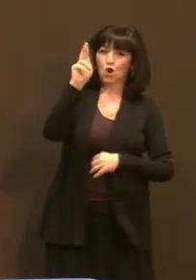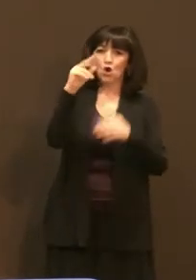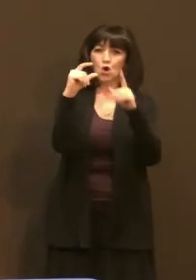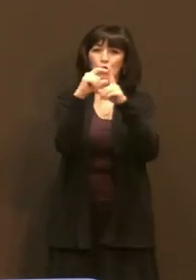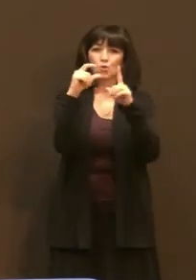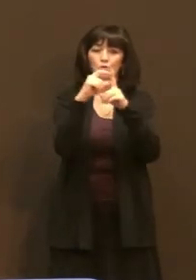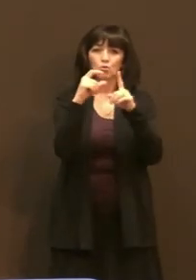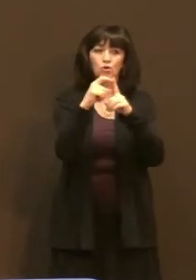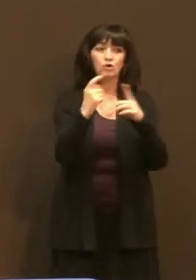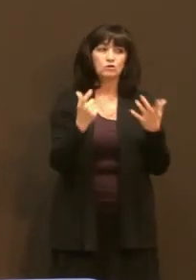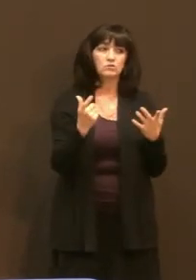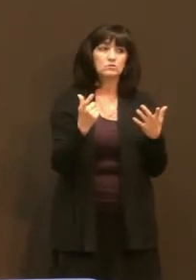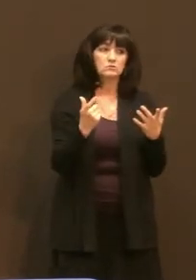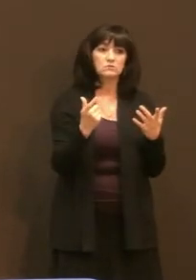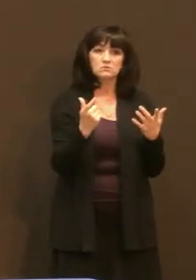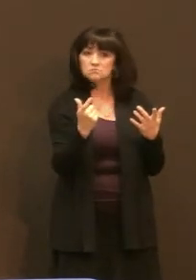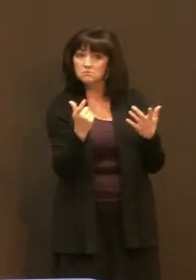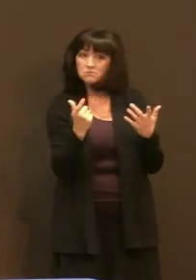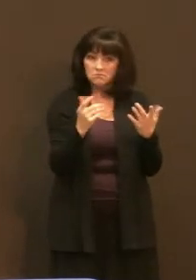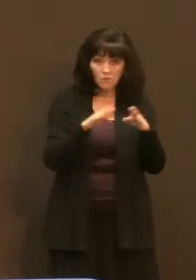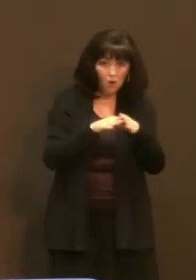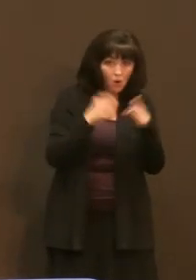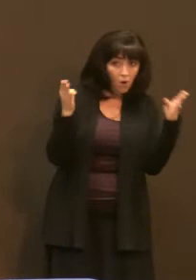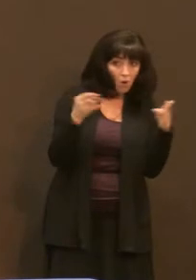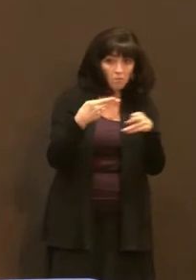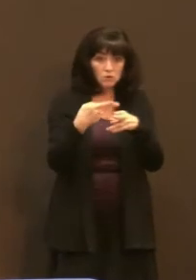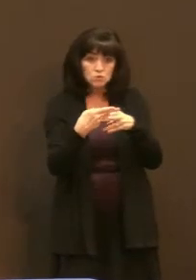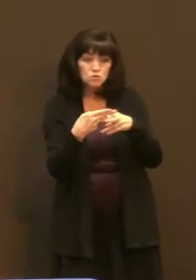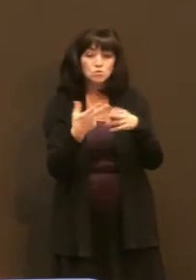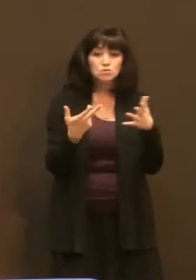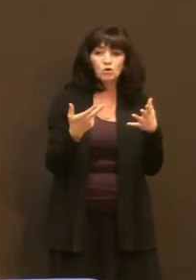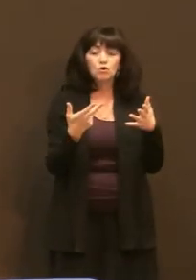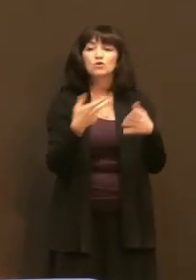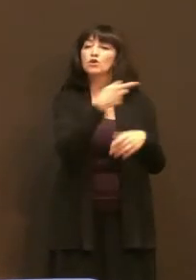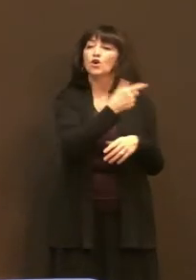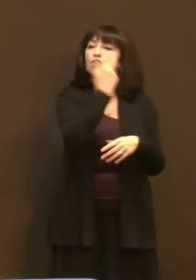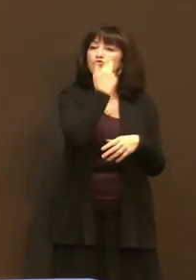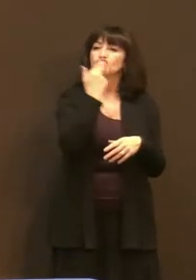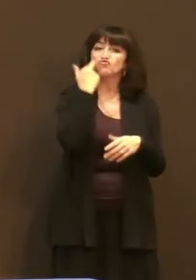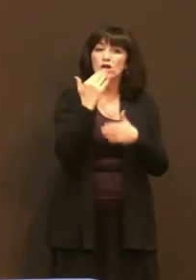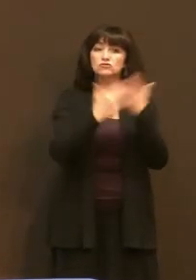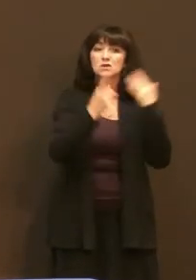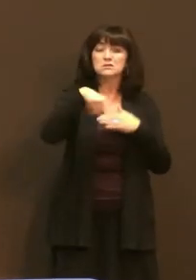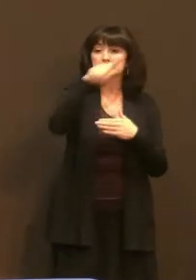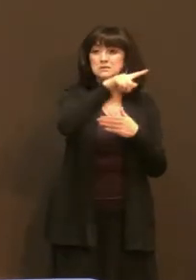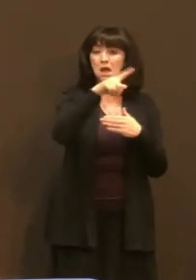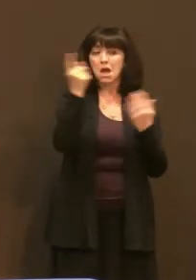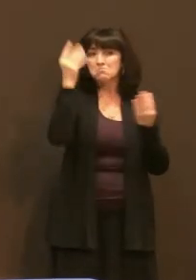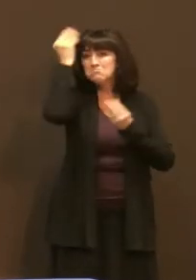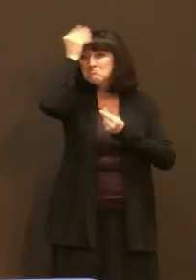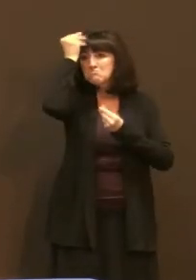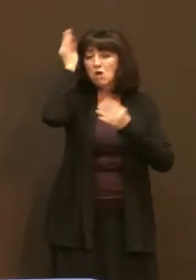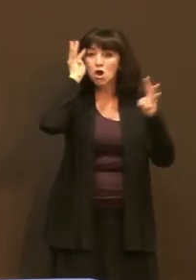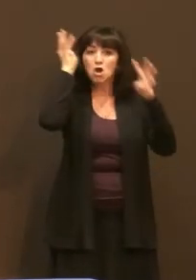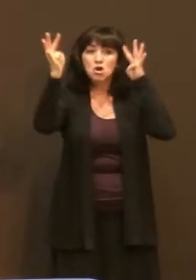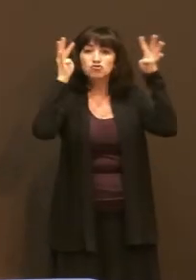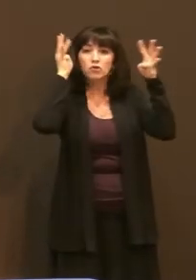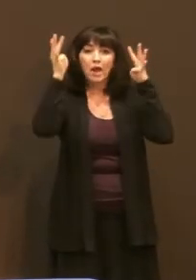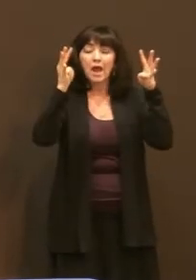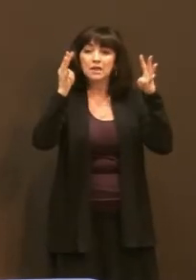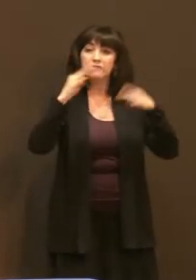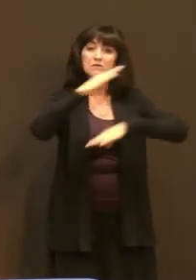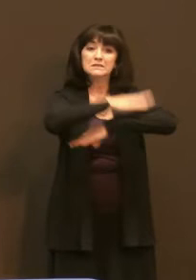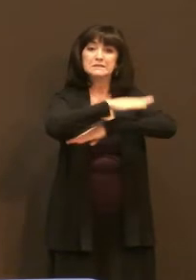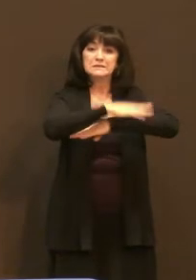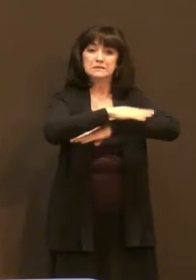they're saying, hey, we think we might be able to come up with some creative spacing in our restaurants, things like that. How dependent is it going to be on testing